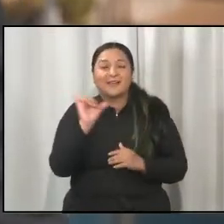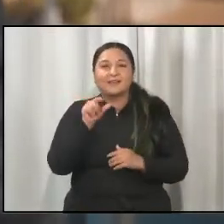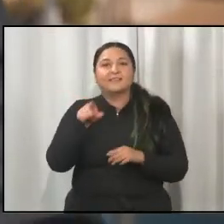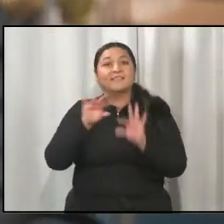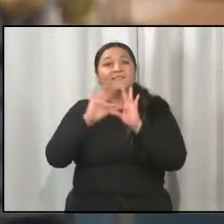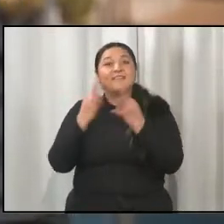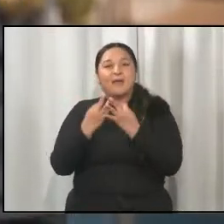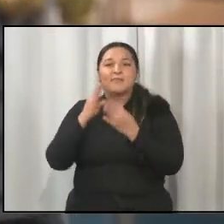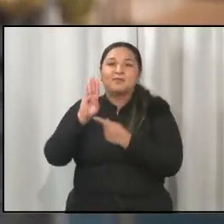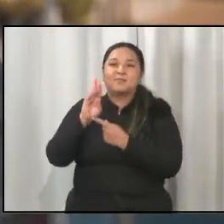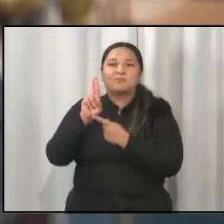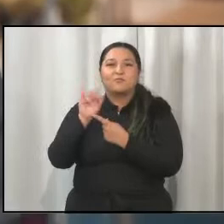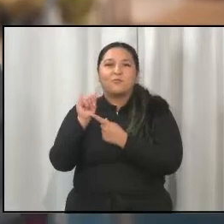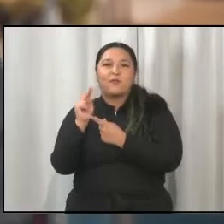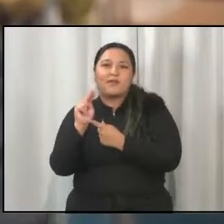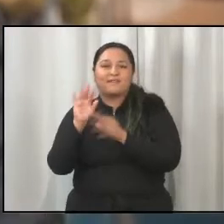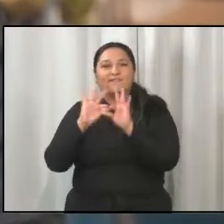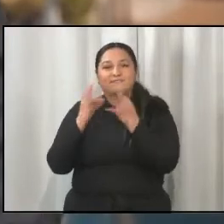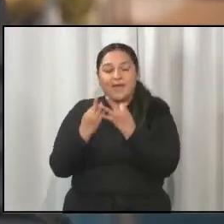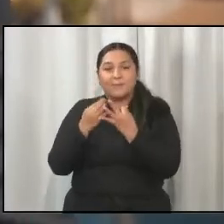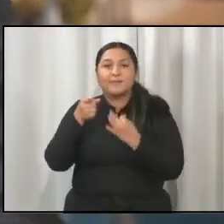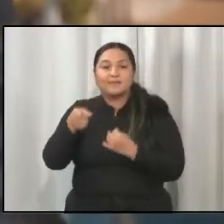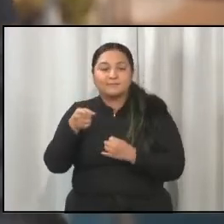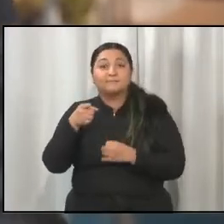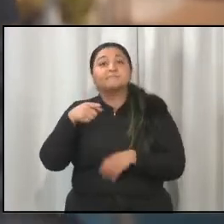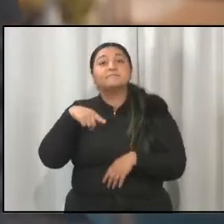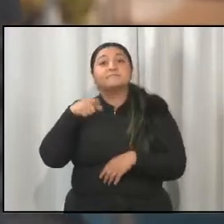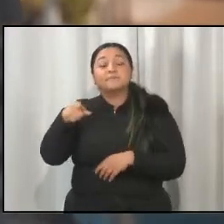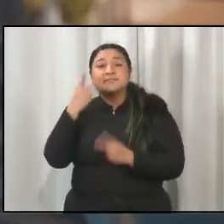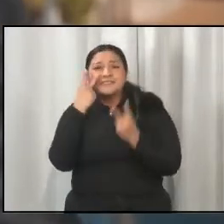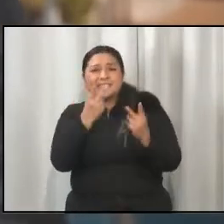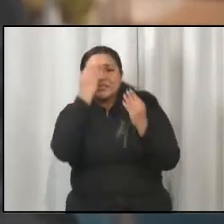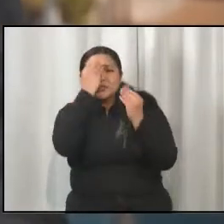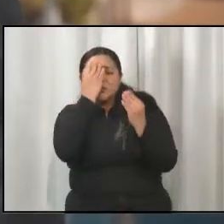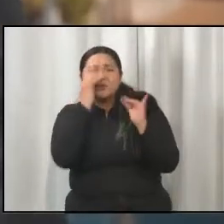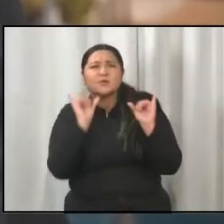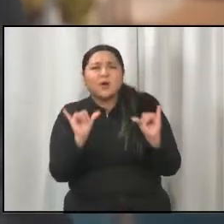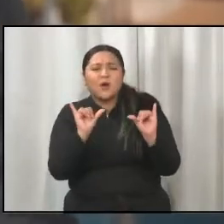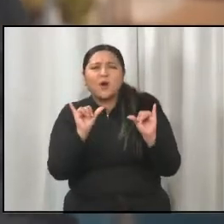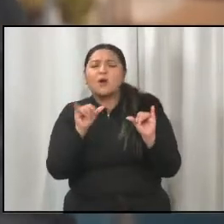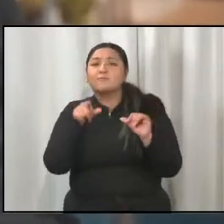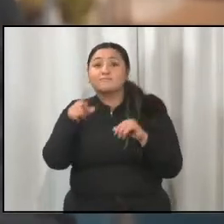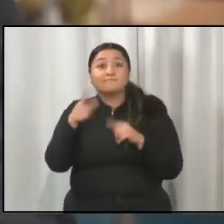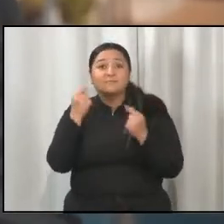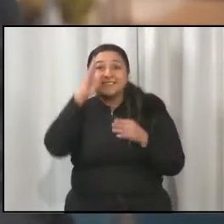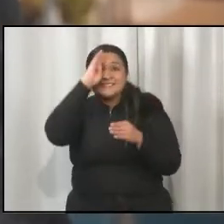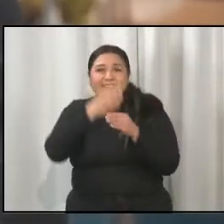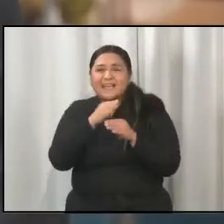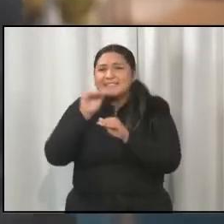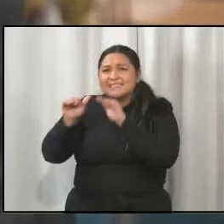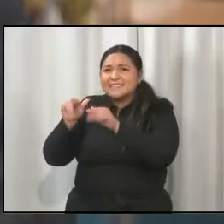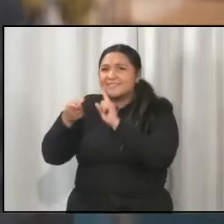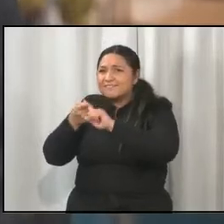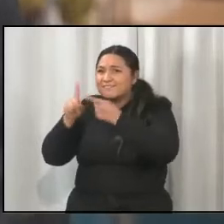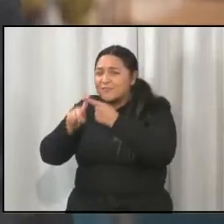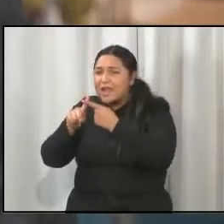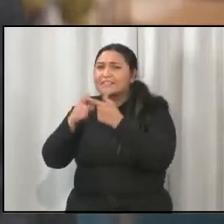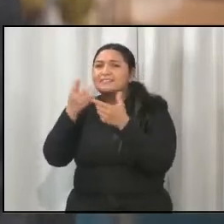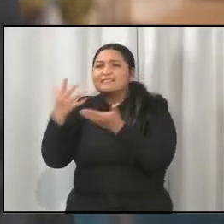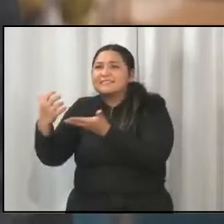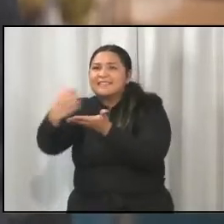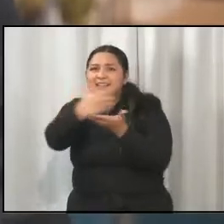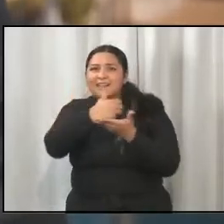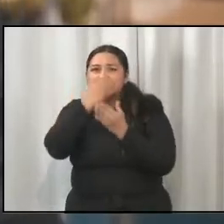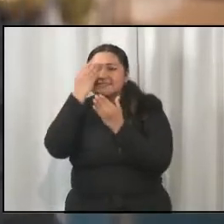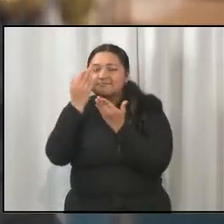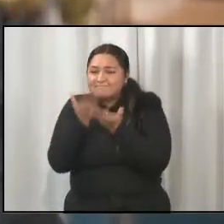news, their son jumped into action and asked his friends to help him collect items to create sunshine kits for the donation drive